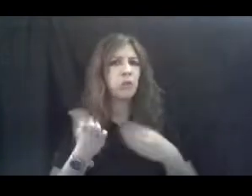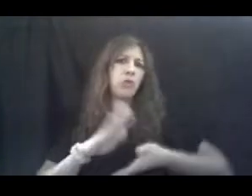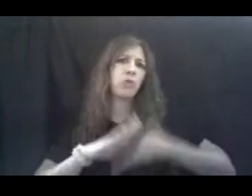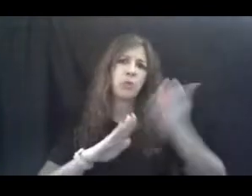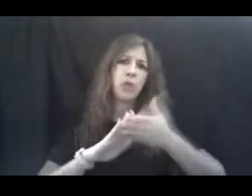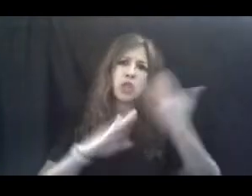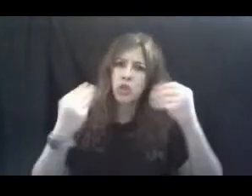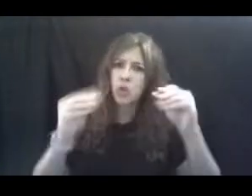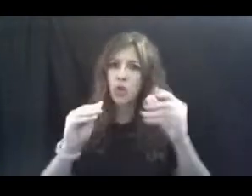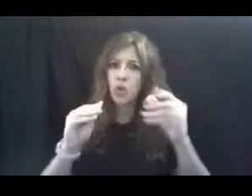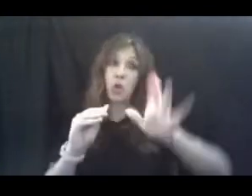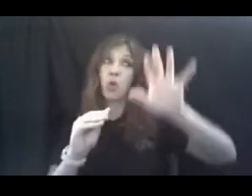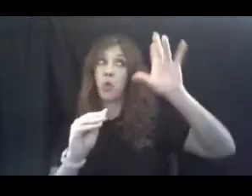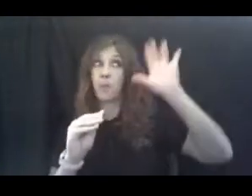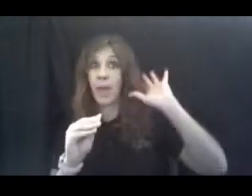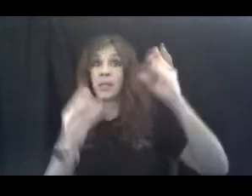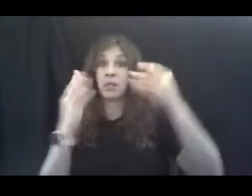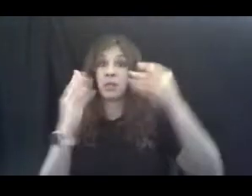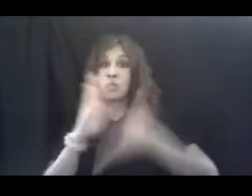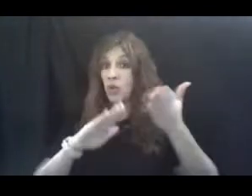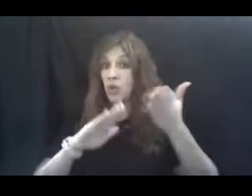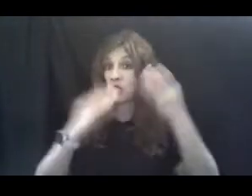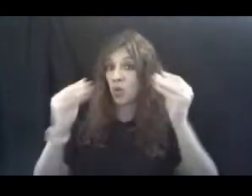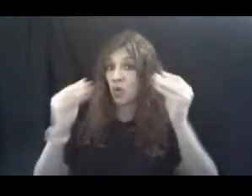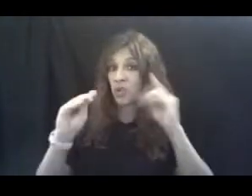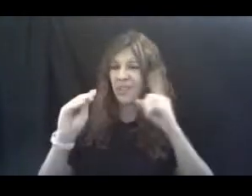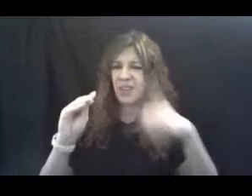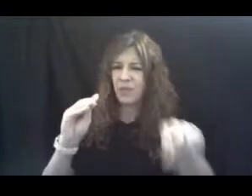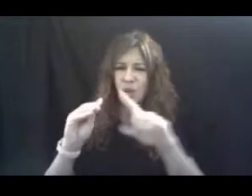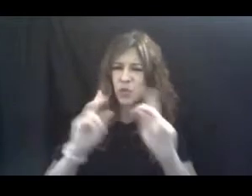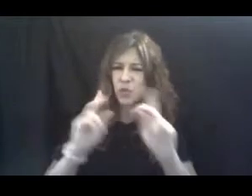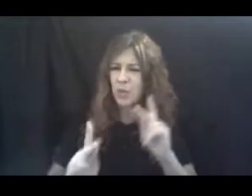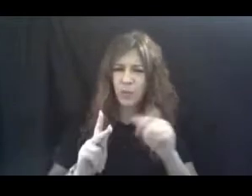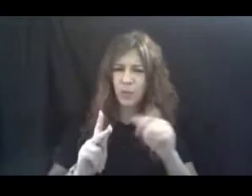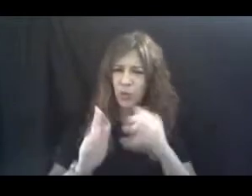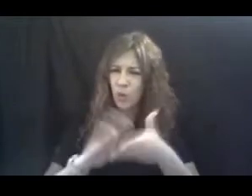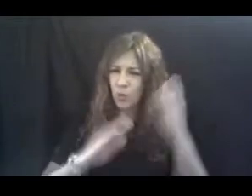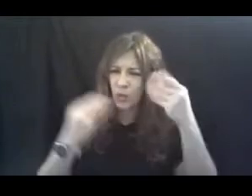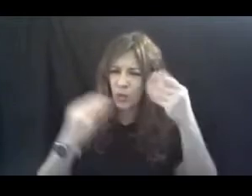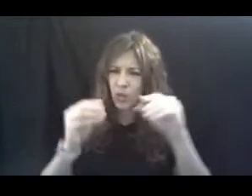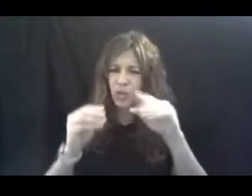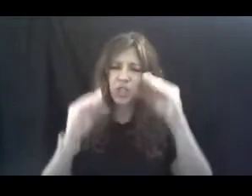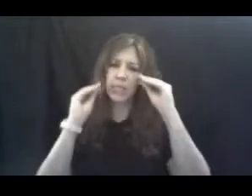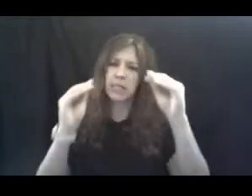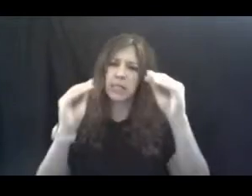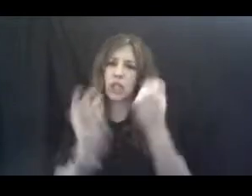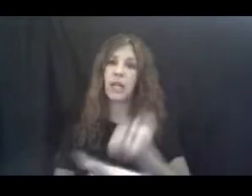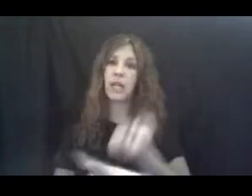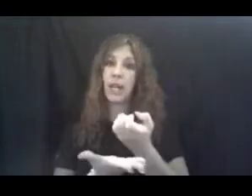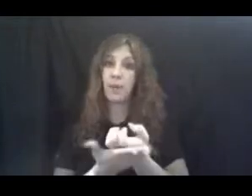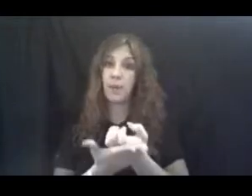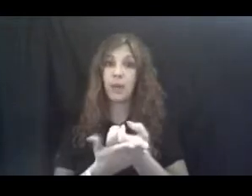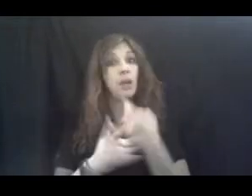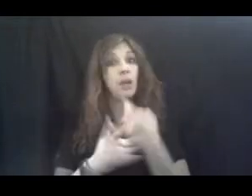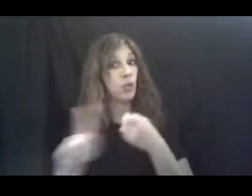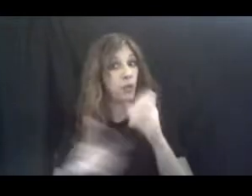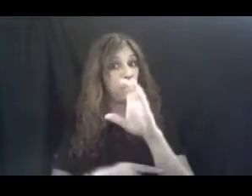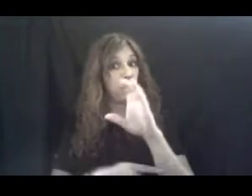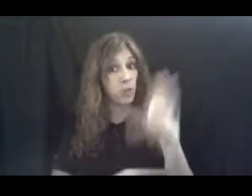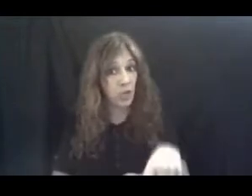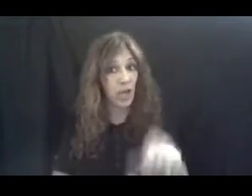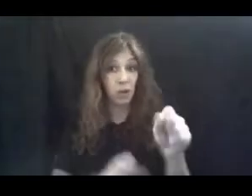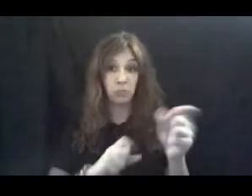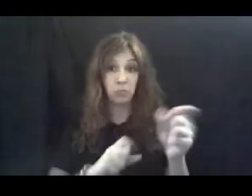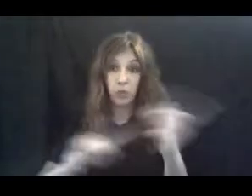run stores. And even for those who haven't run stores, even thinking about economically. Yeah. So, if you're from Chicagoland, you can go